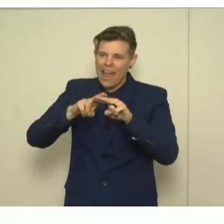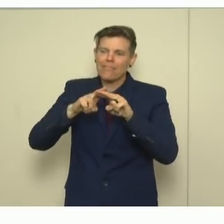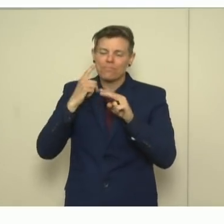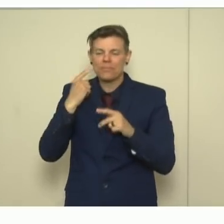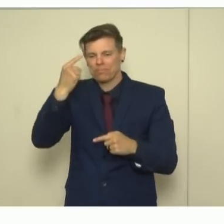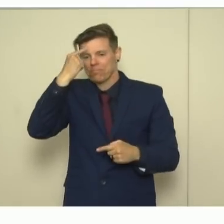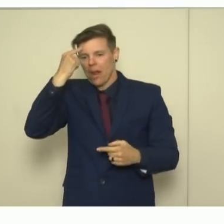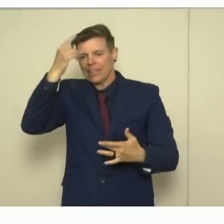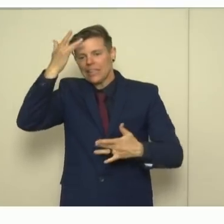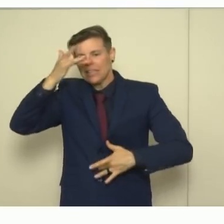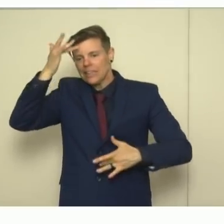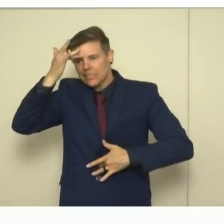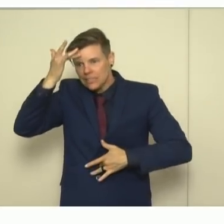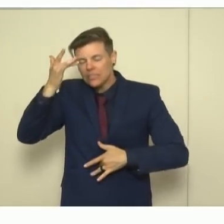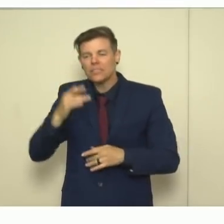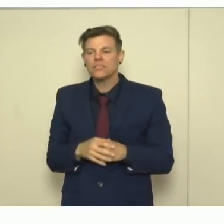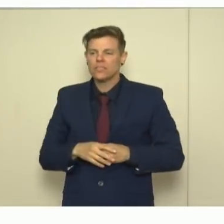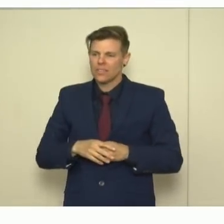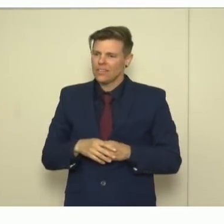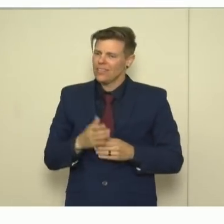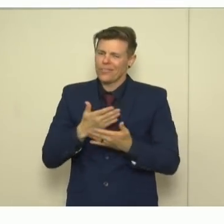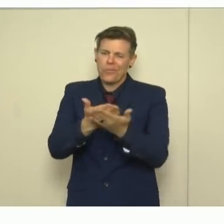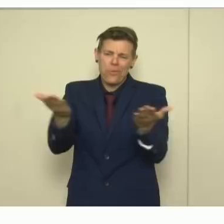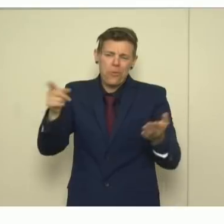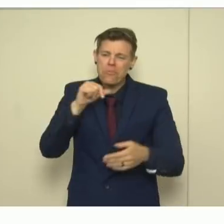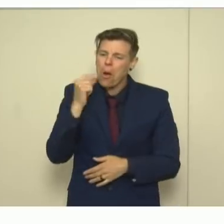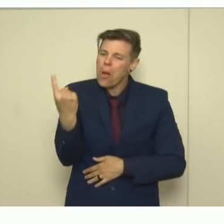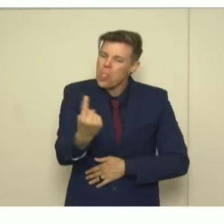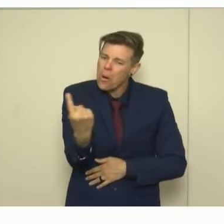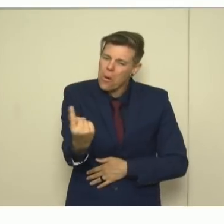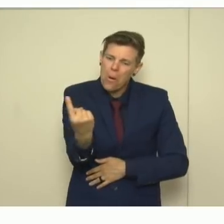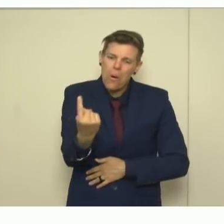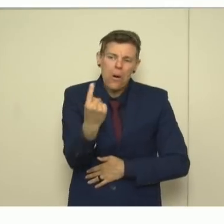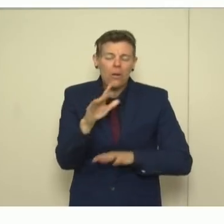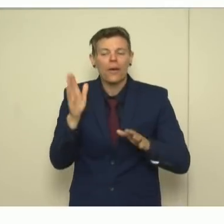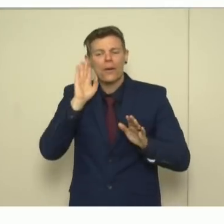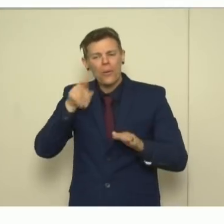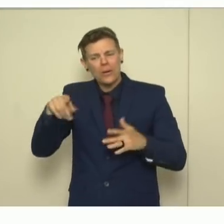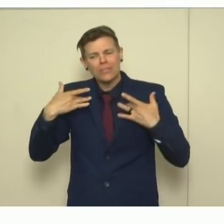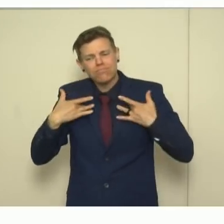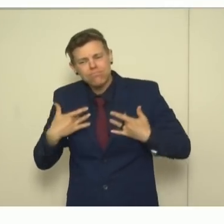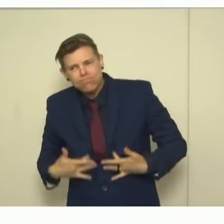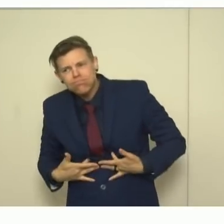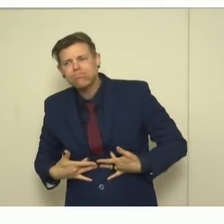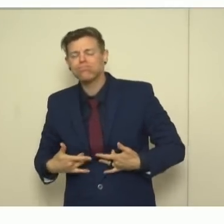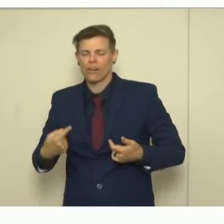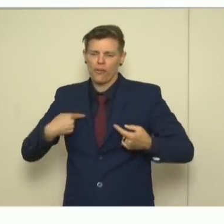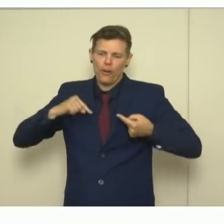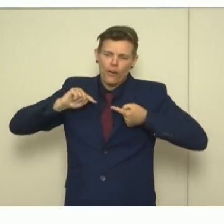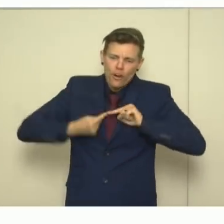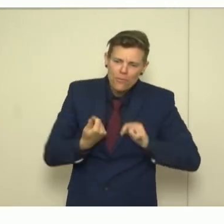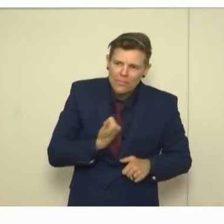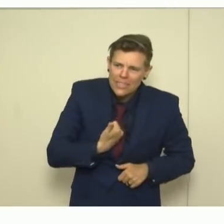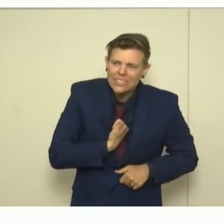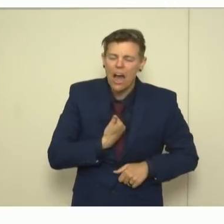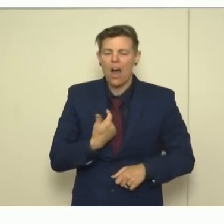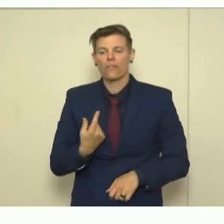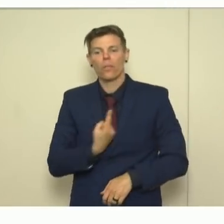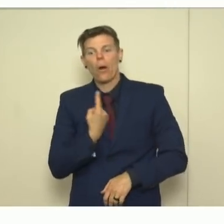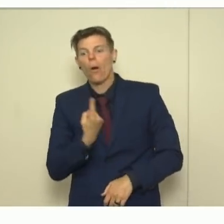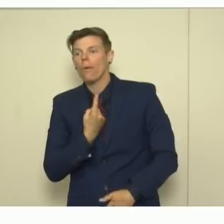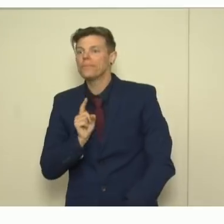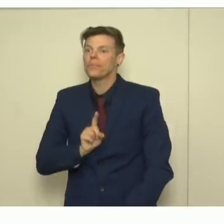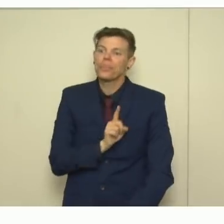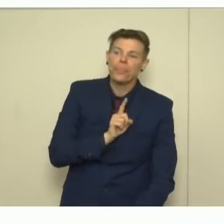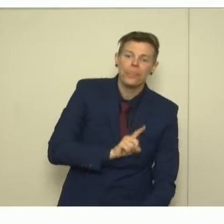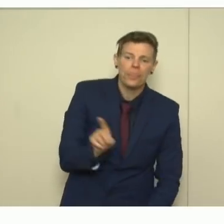most common things with people with depression and suicidal thoughts is feeling that they're alone and that no one cares and